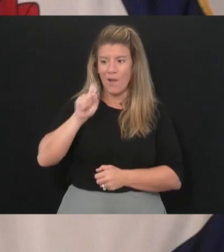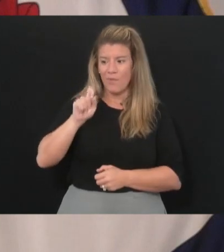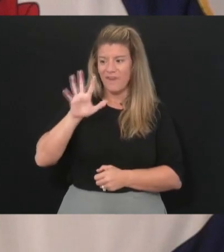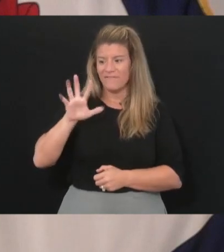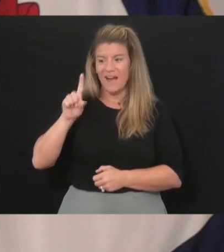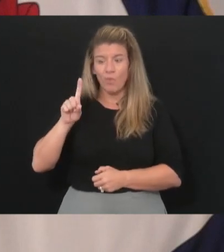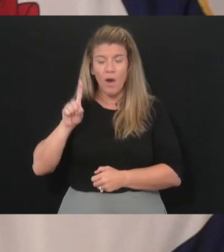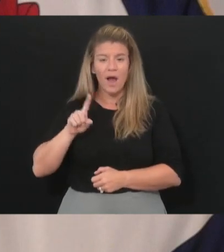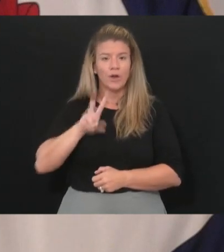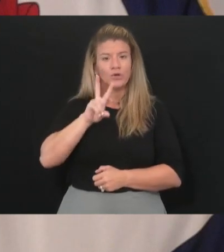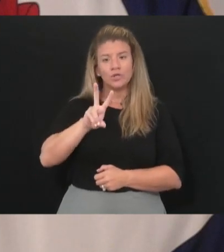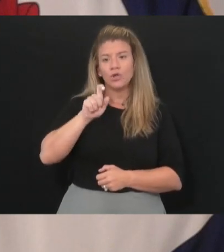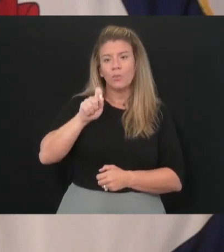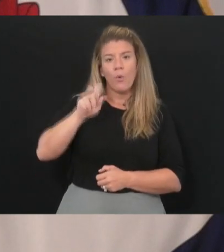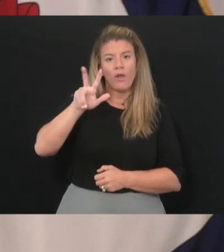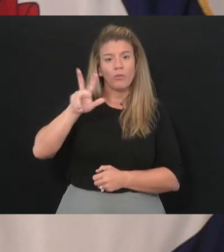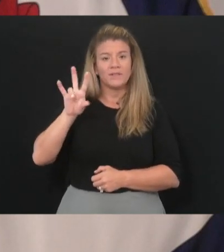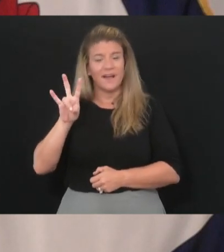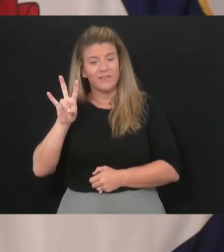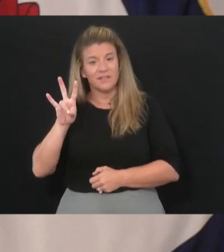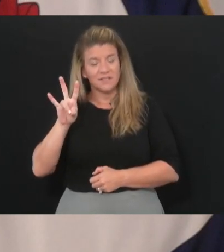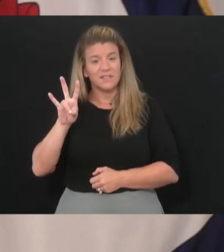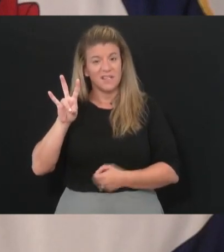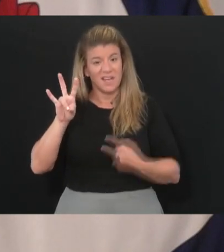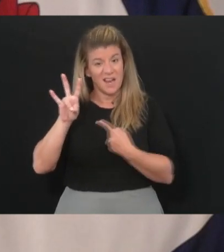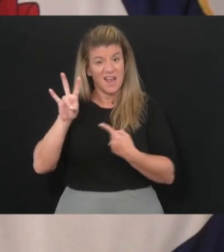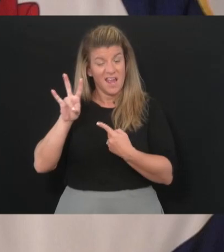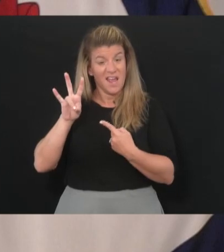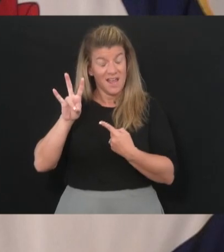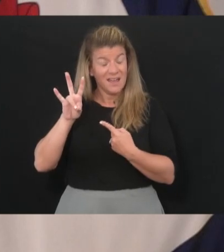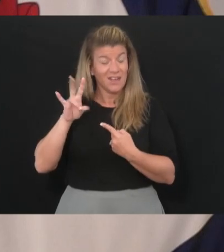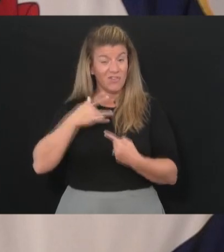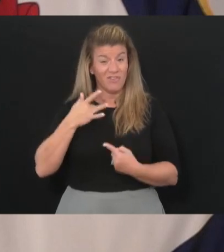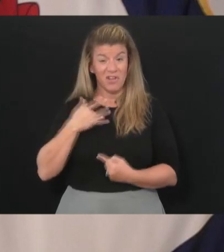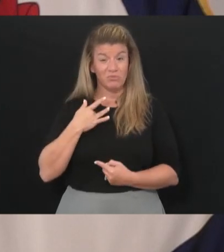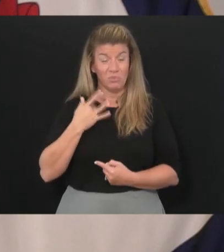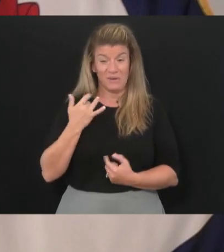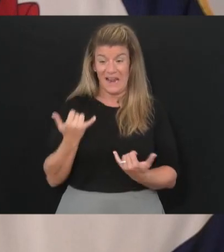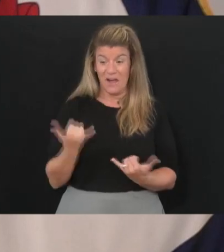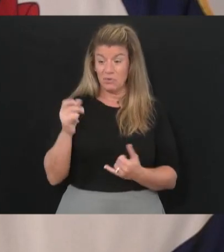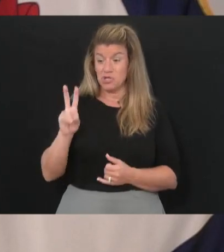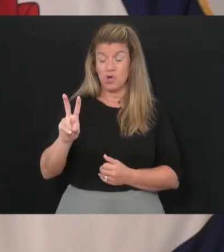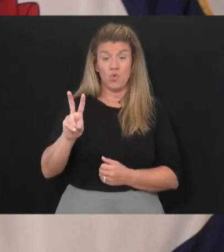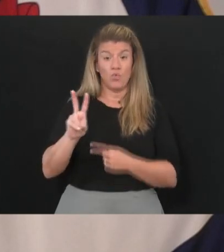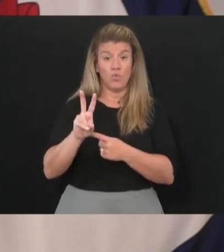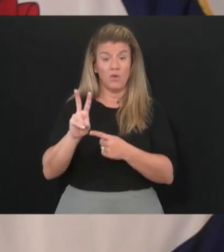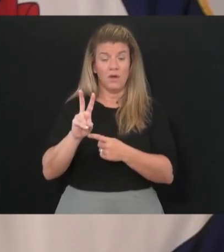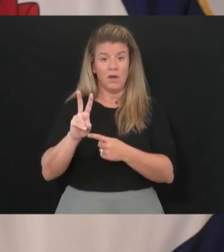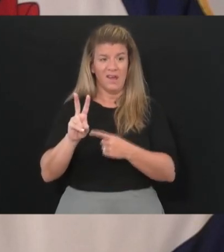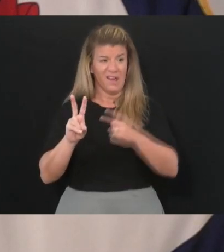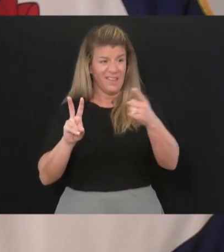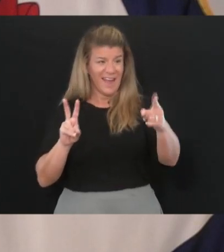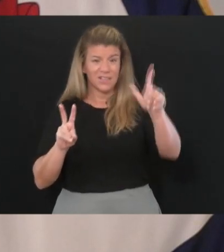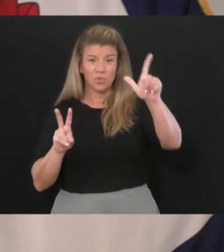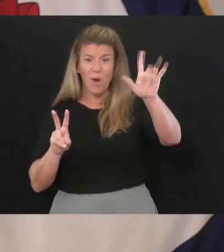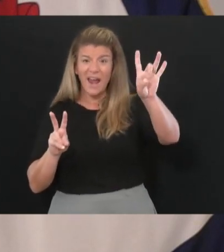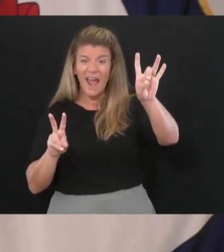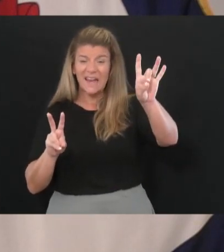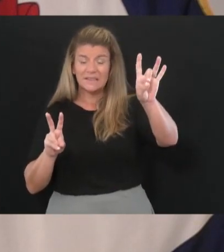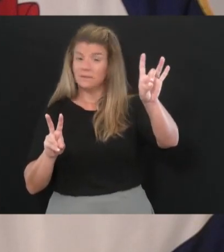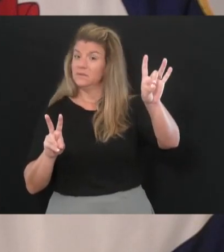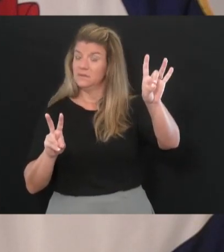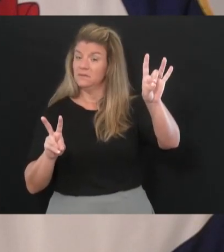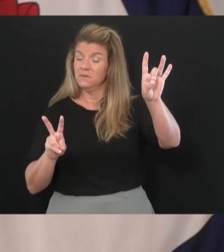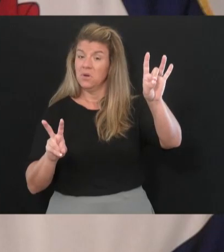or 2.37, and you think we're at 2 and they're at 28, well, boy,